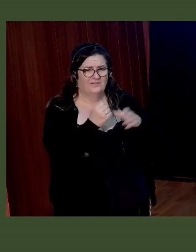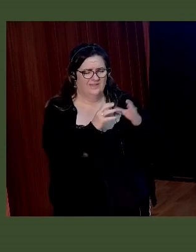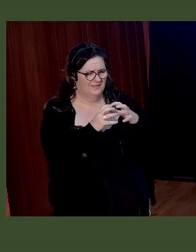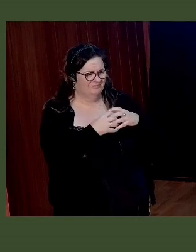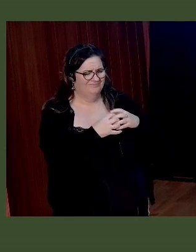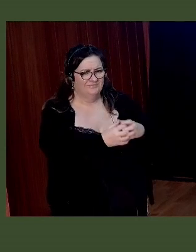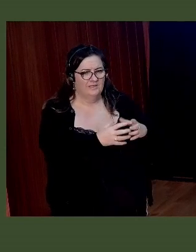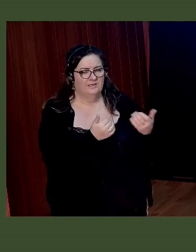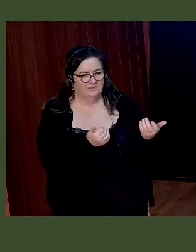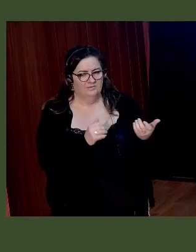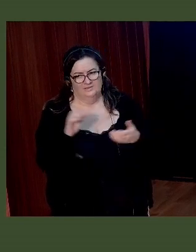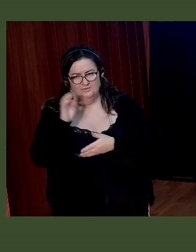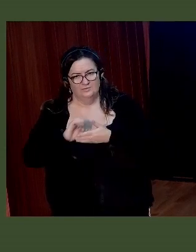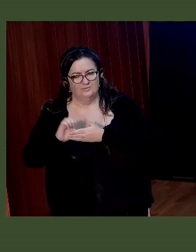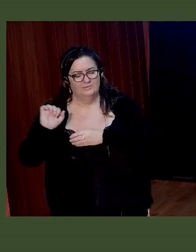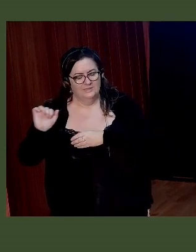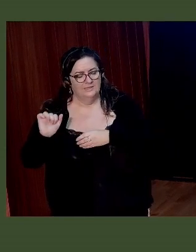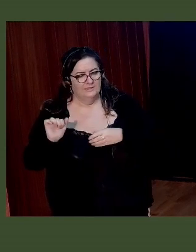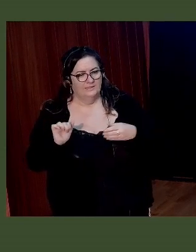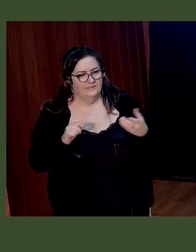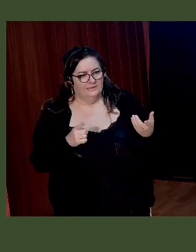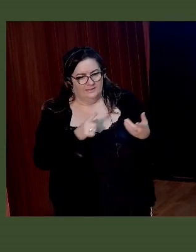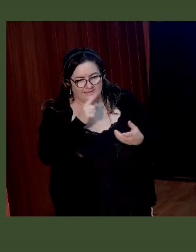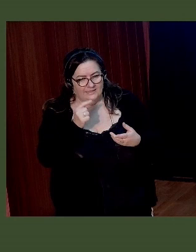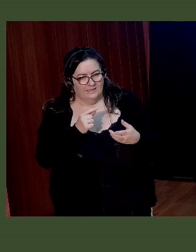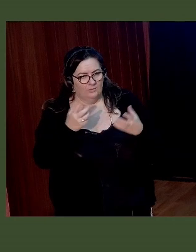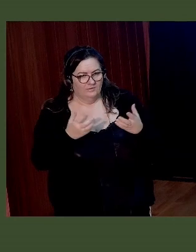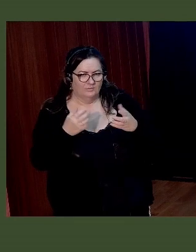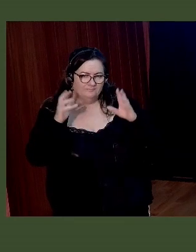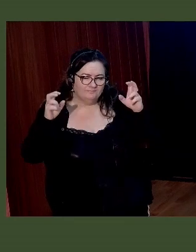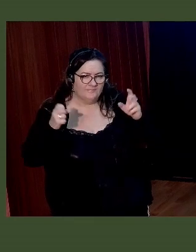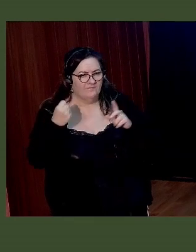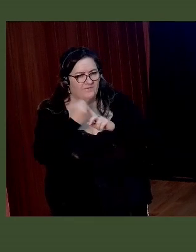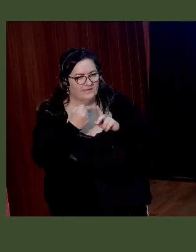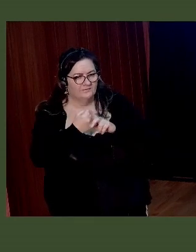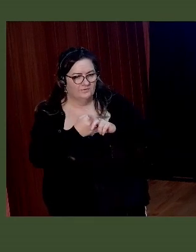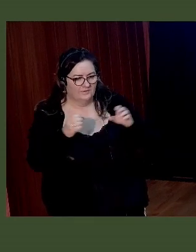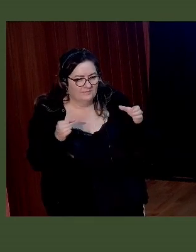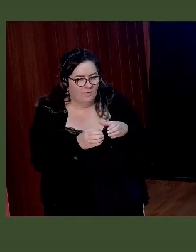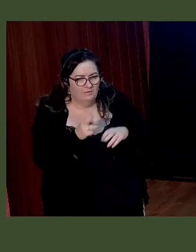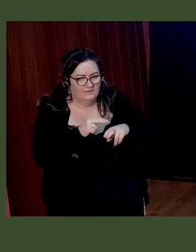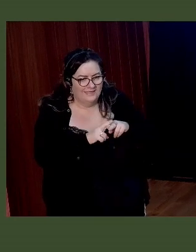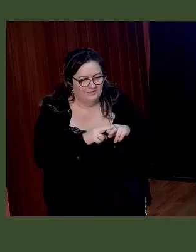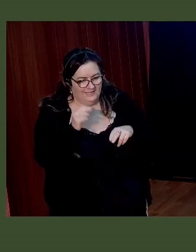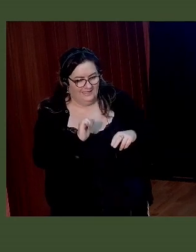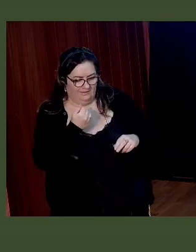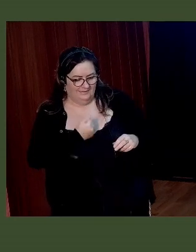Europe. The Allies claimed that they were fighting for small nations and the principles of nationhood.